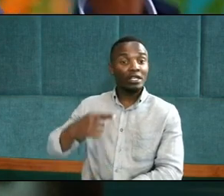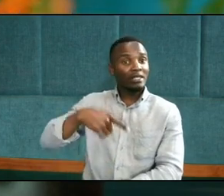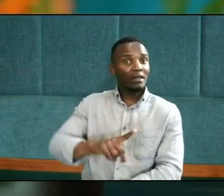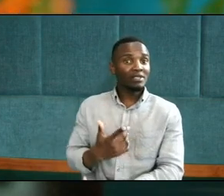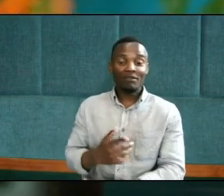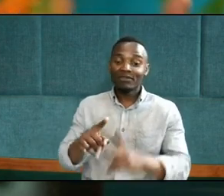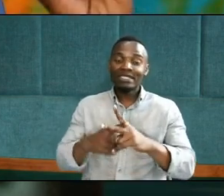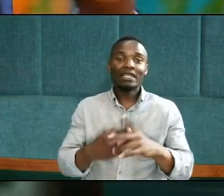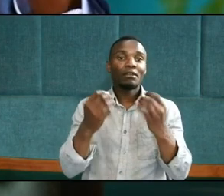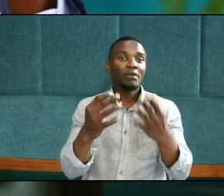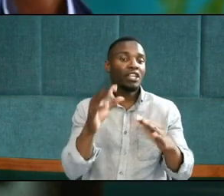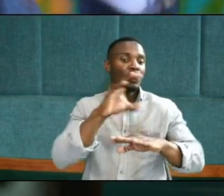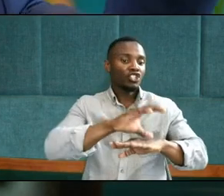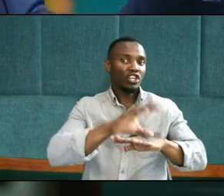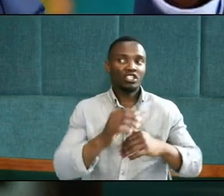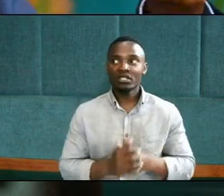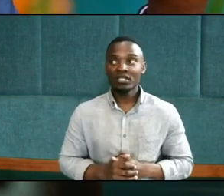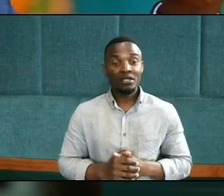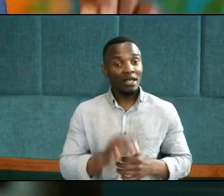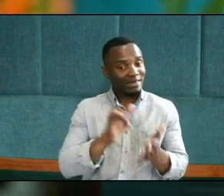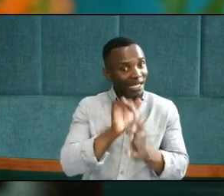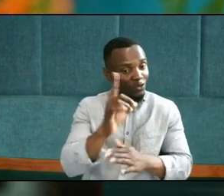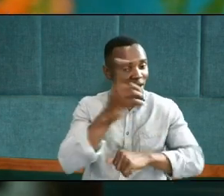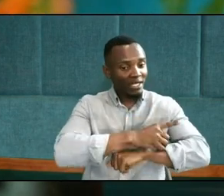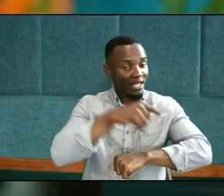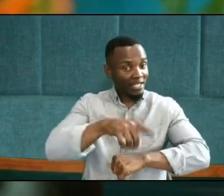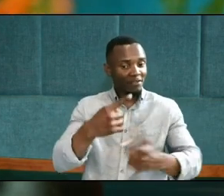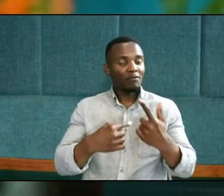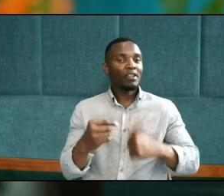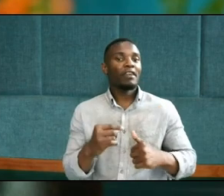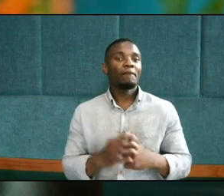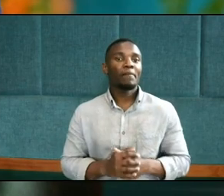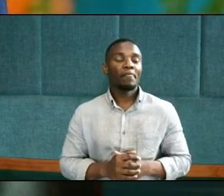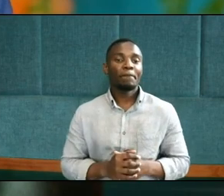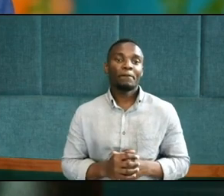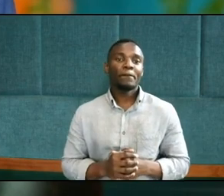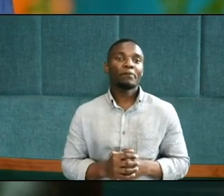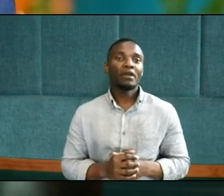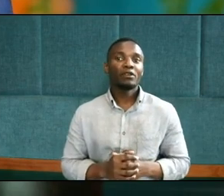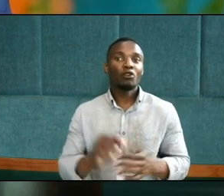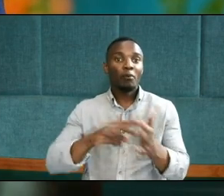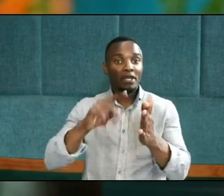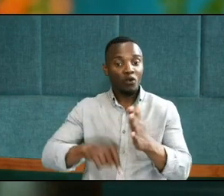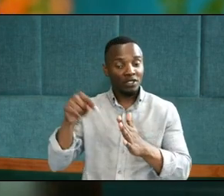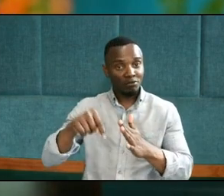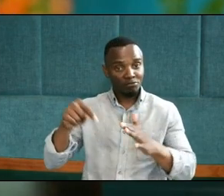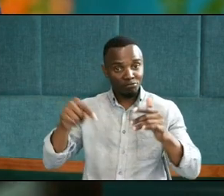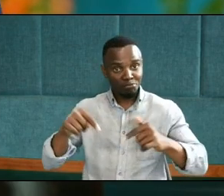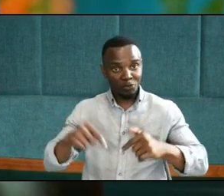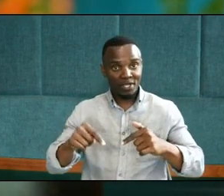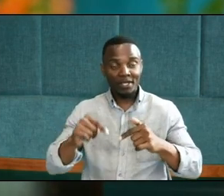opened churches. That one day that she came and became an Adventist. So this is a very important